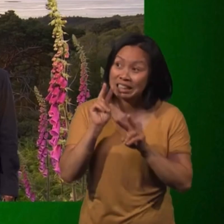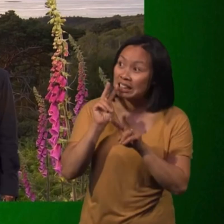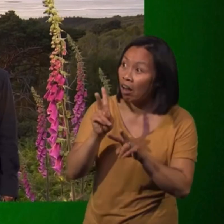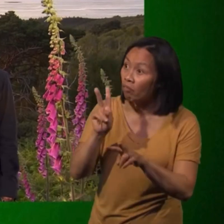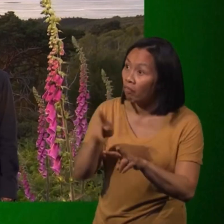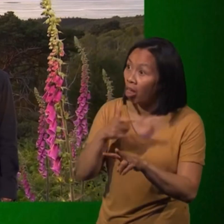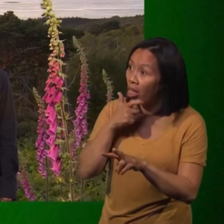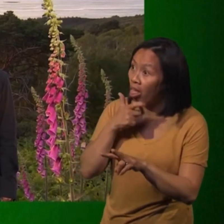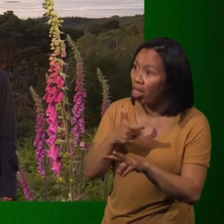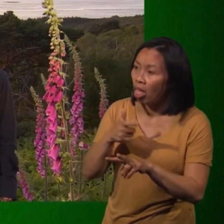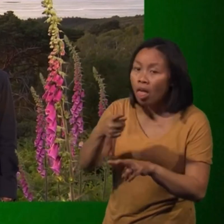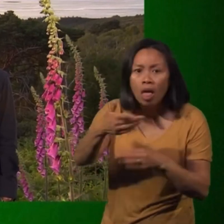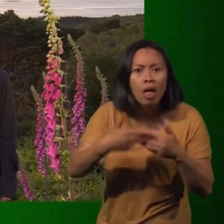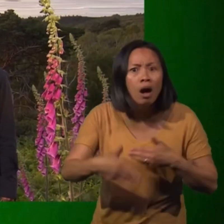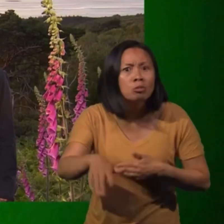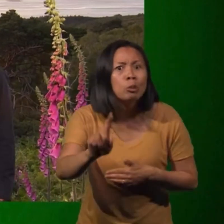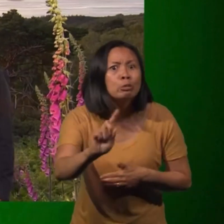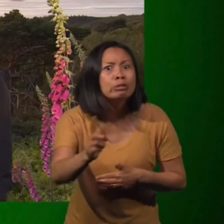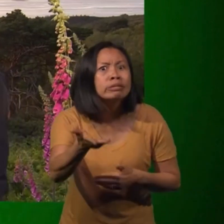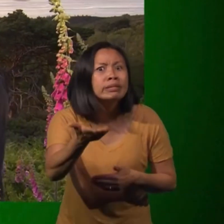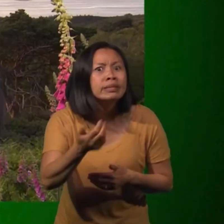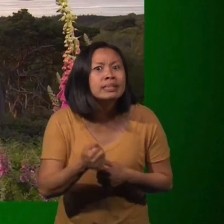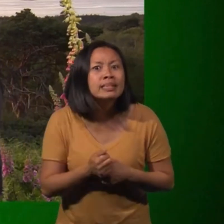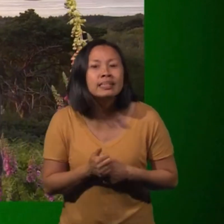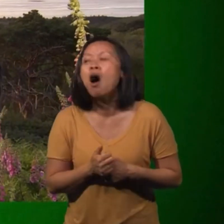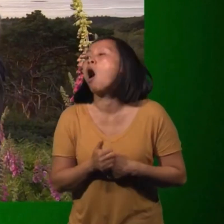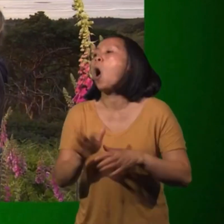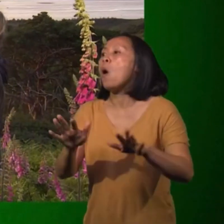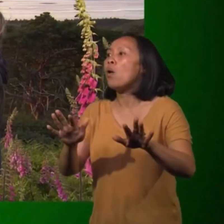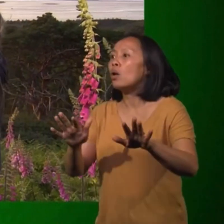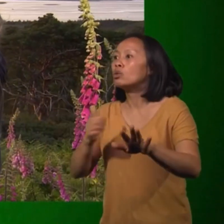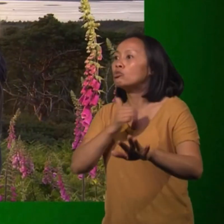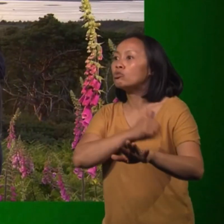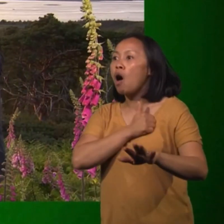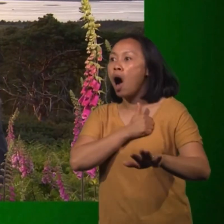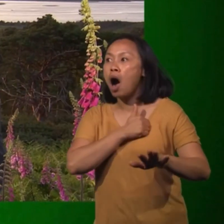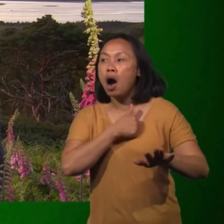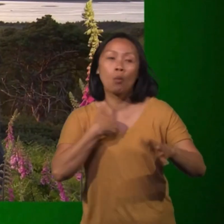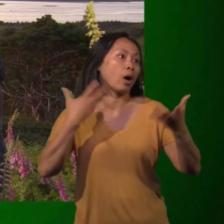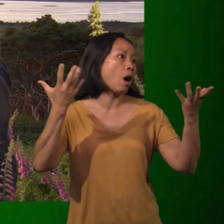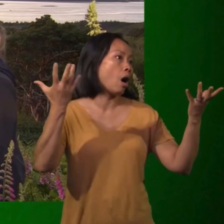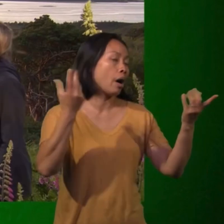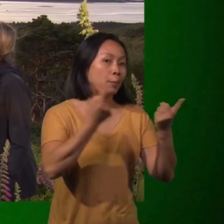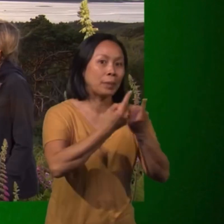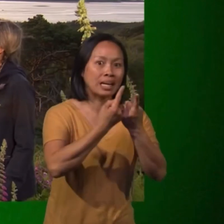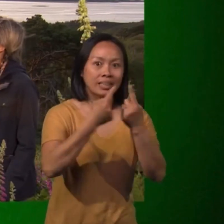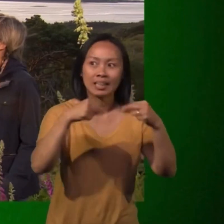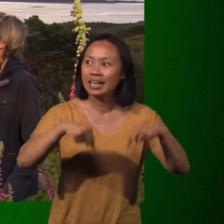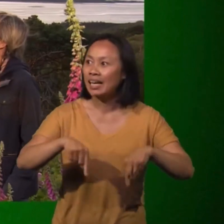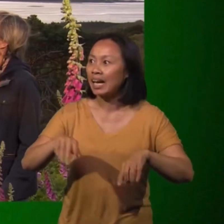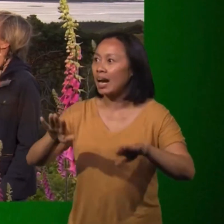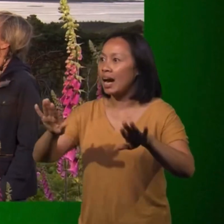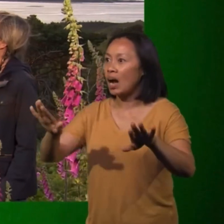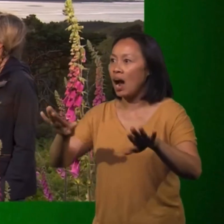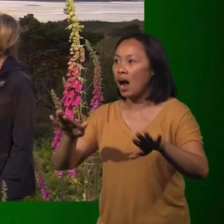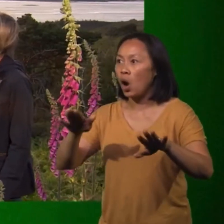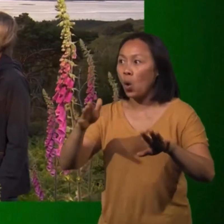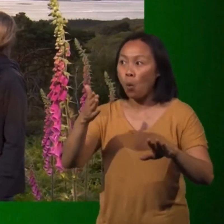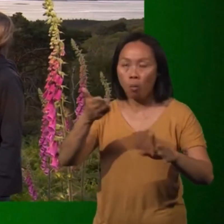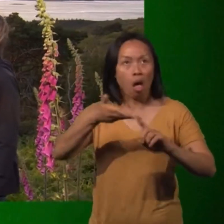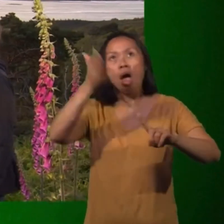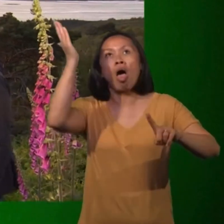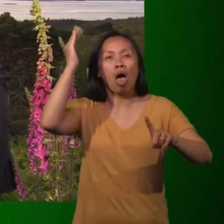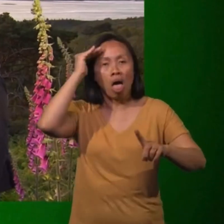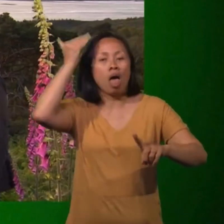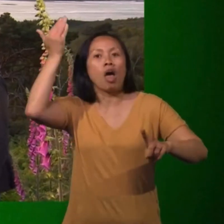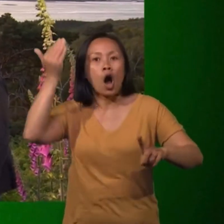What have we got coming up? Oh, sorry, we're going to pieces here, aren't we? Yeah, you've gone cuckoo, haven't you? We're going to look at what actually happens